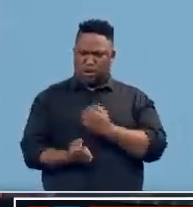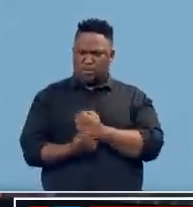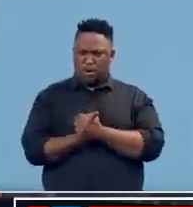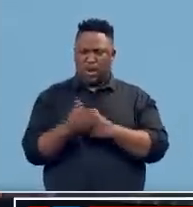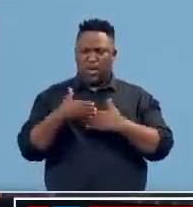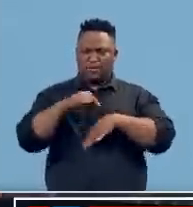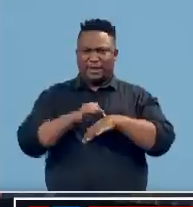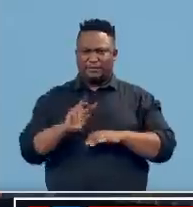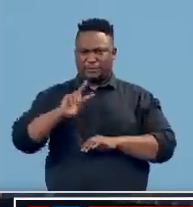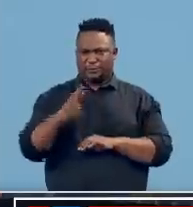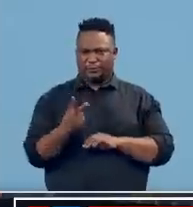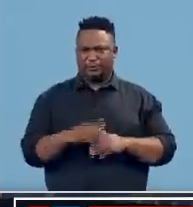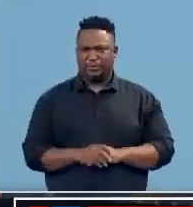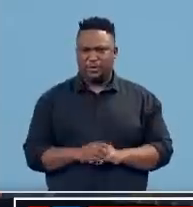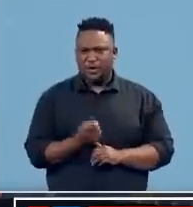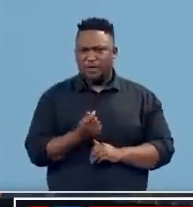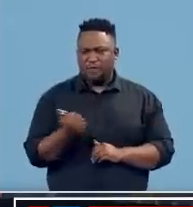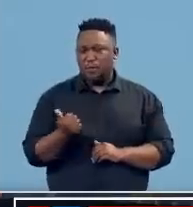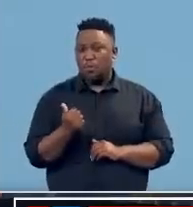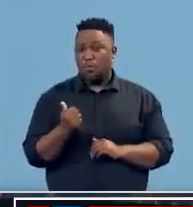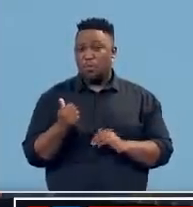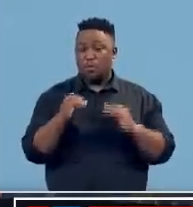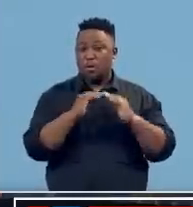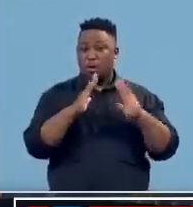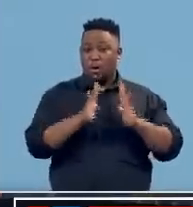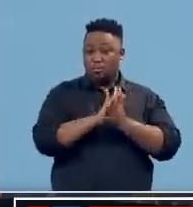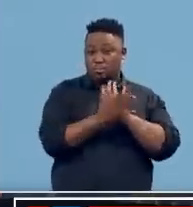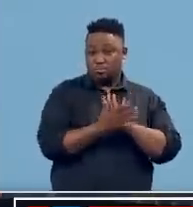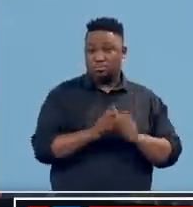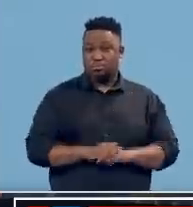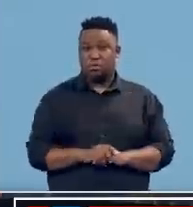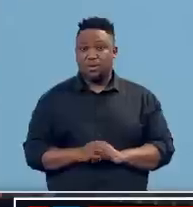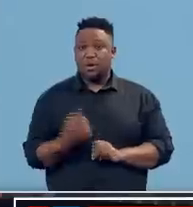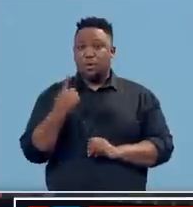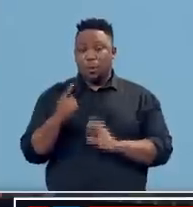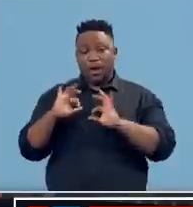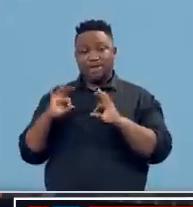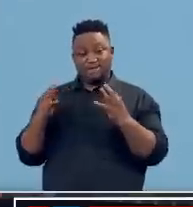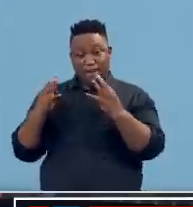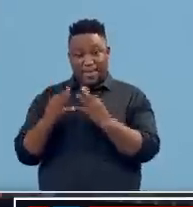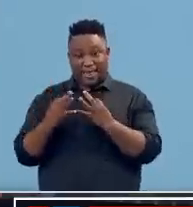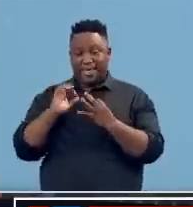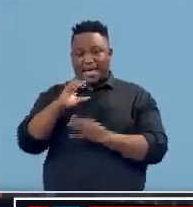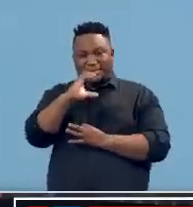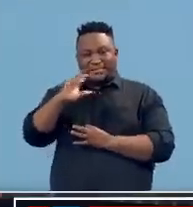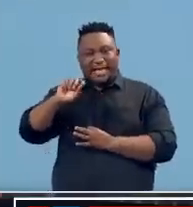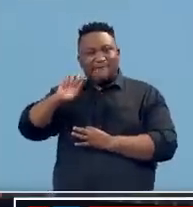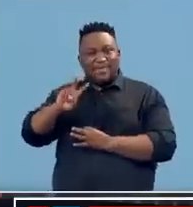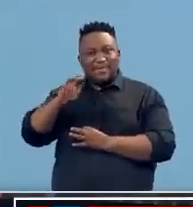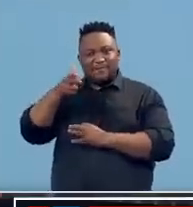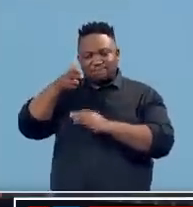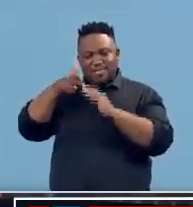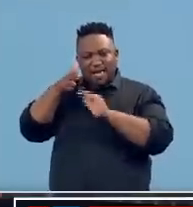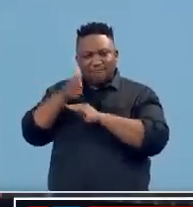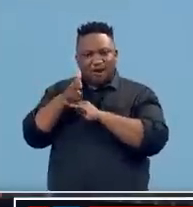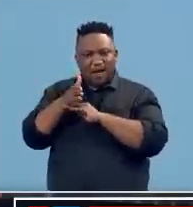2:38, causing damage to some homes in the East Rand. CCTV footage from one family in Boksburg capturing the dramatic moments has gone